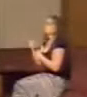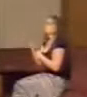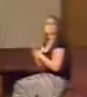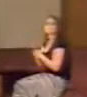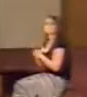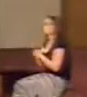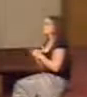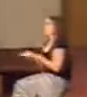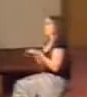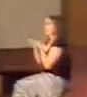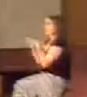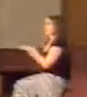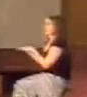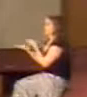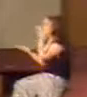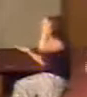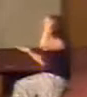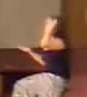for the offering,